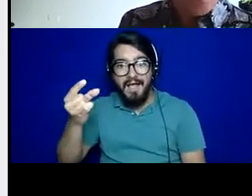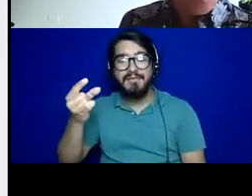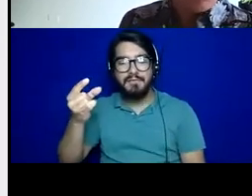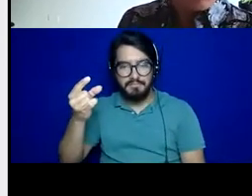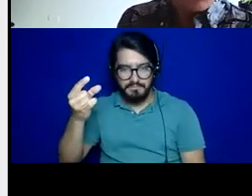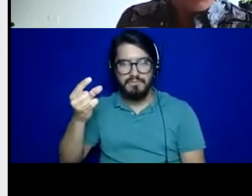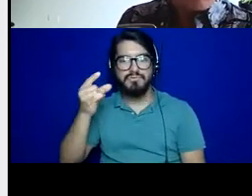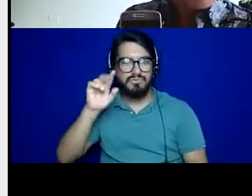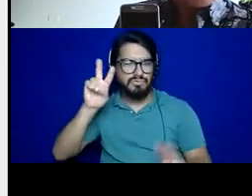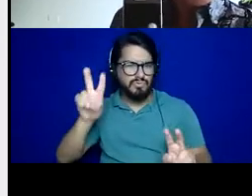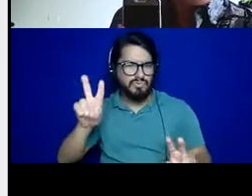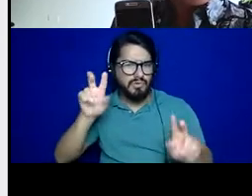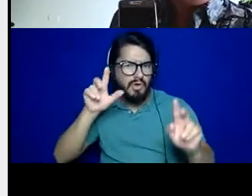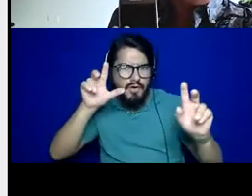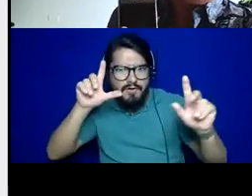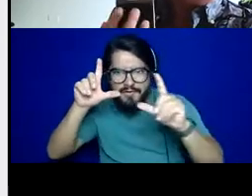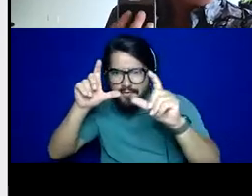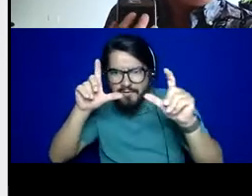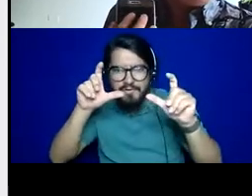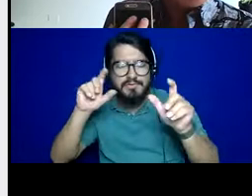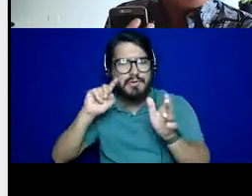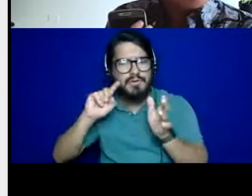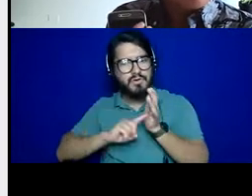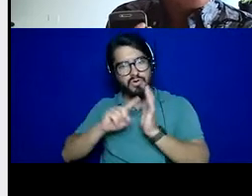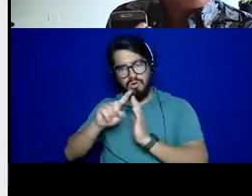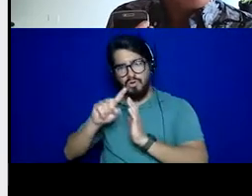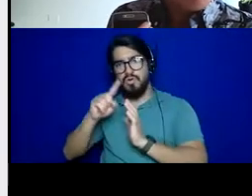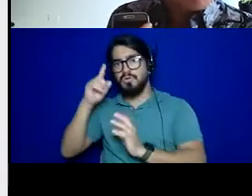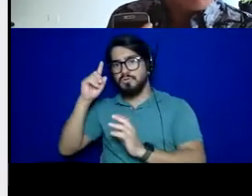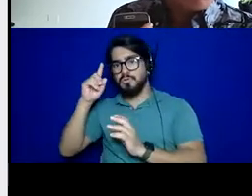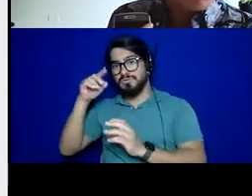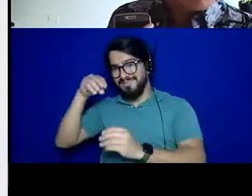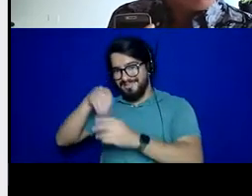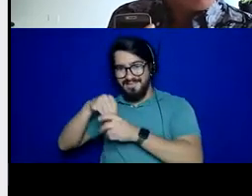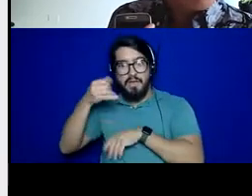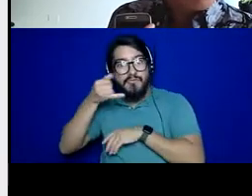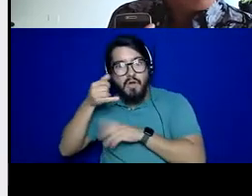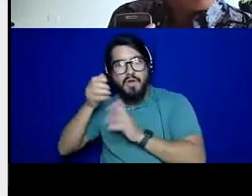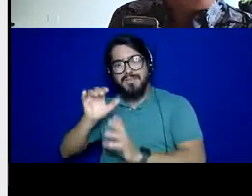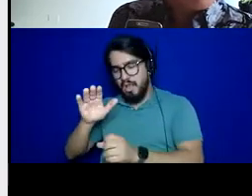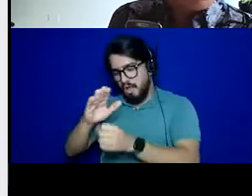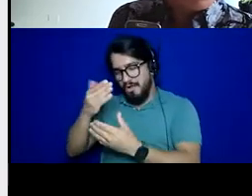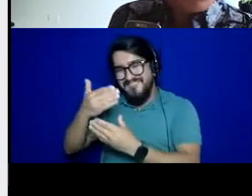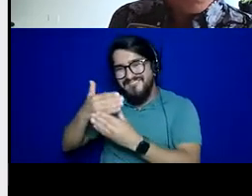find is that there's like Instagram storage on your phone.